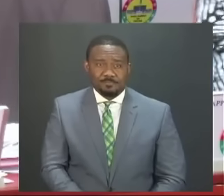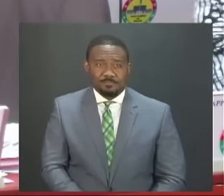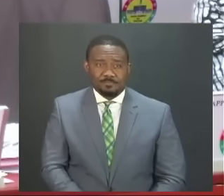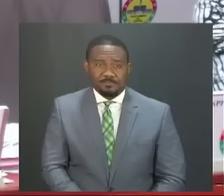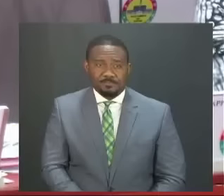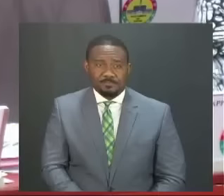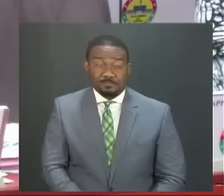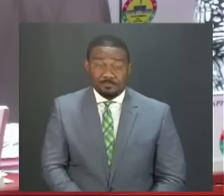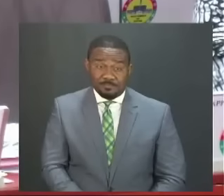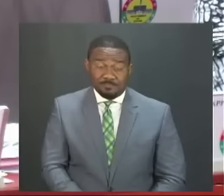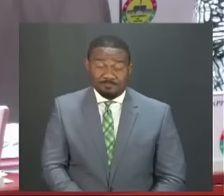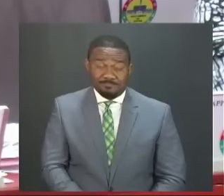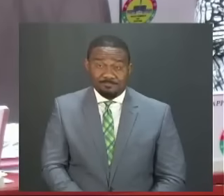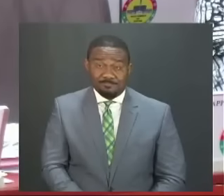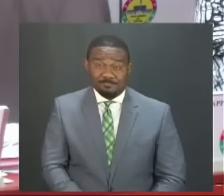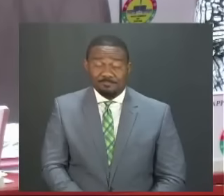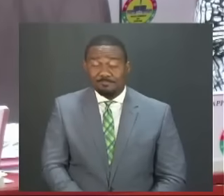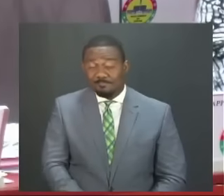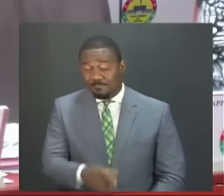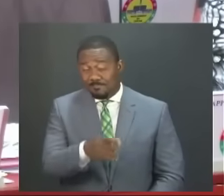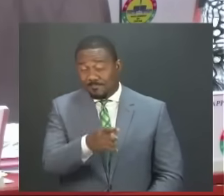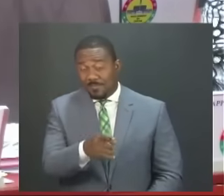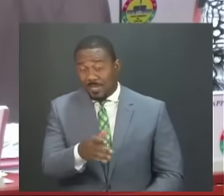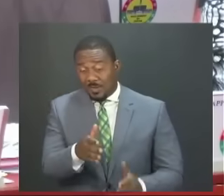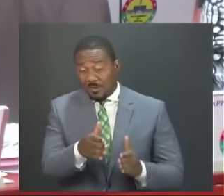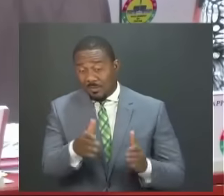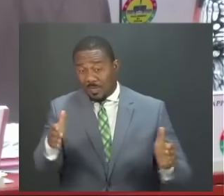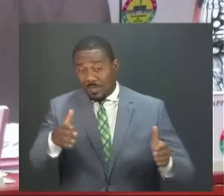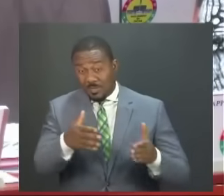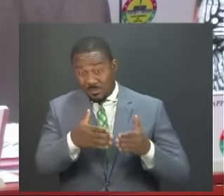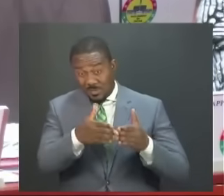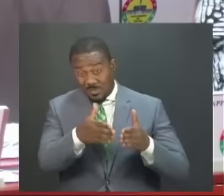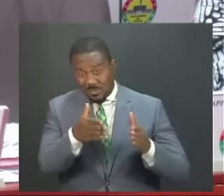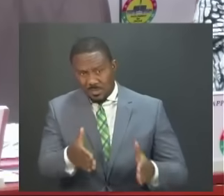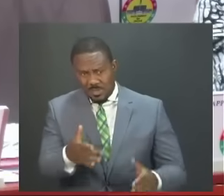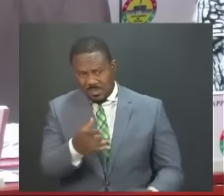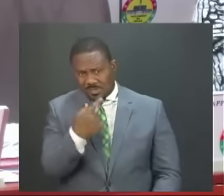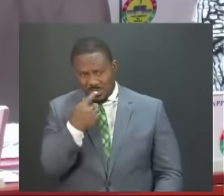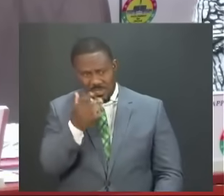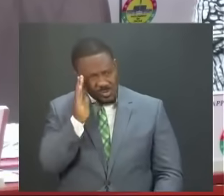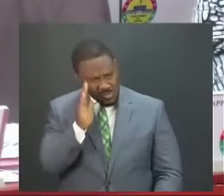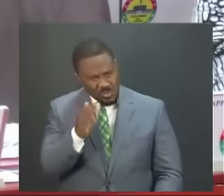according to the majority leader, there is going to be vetting.